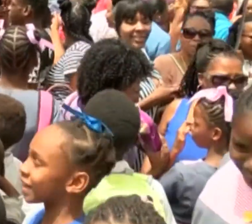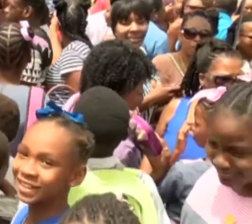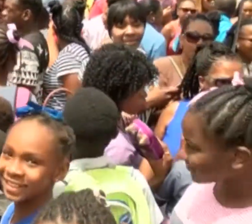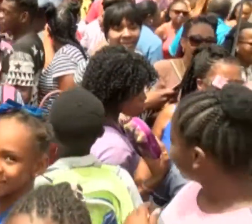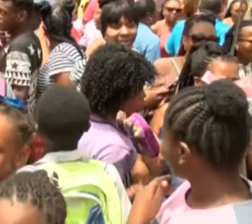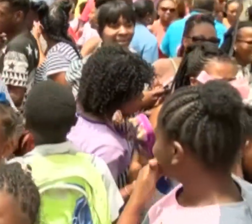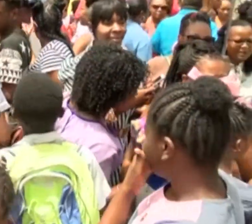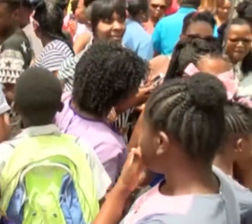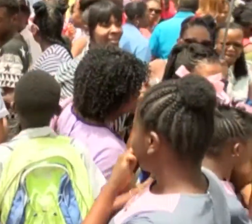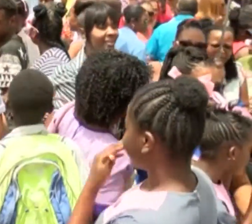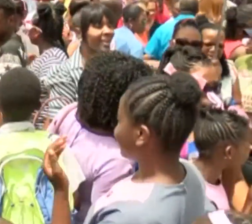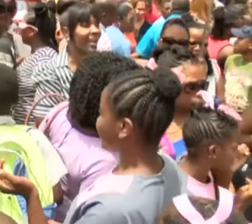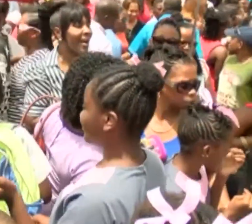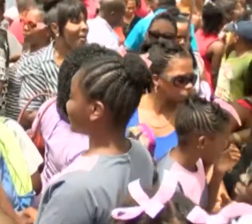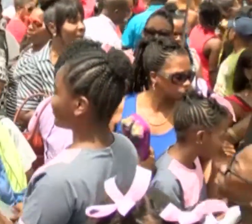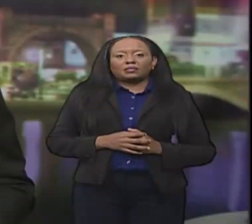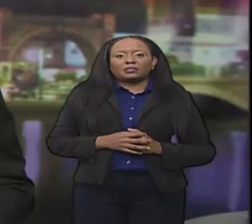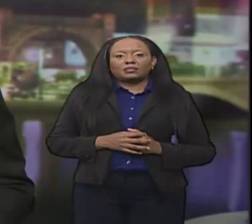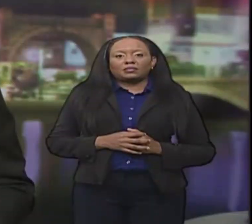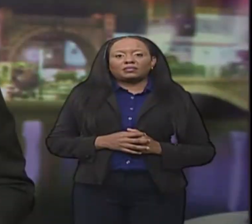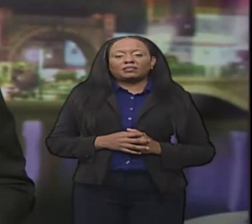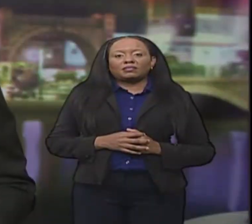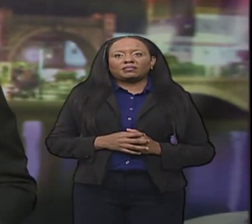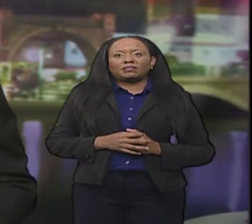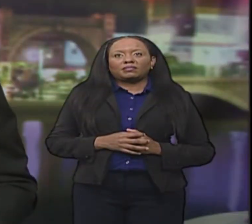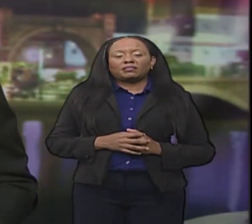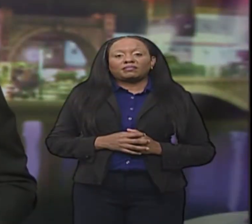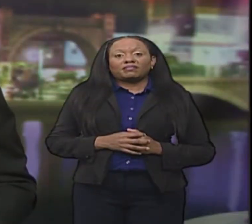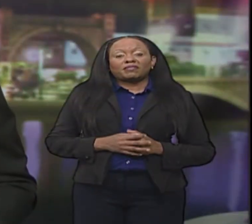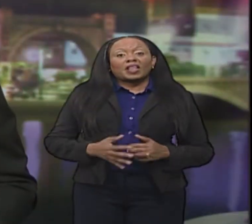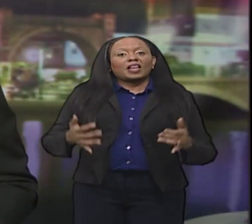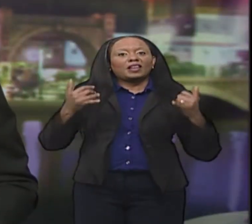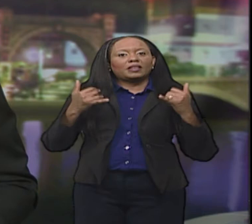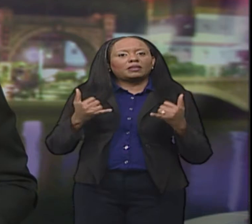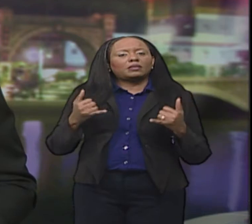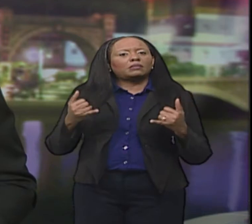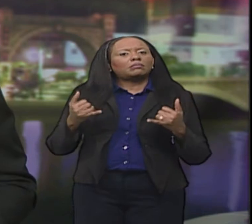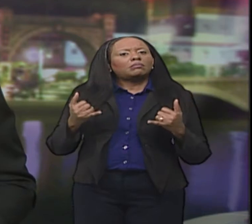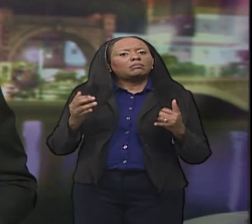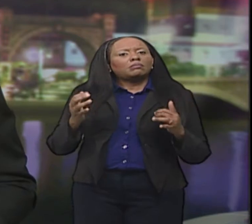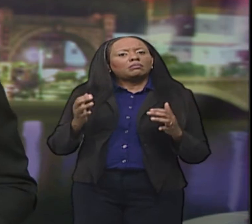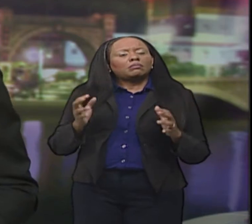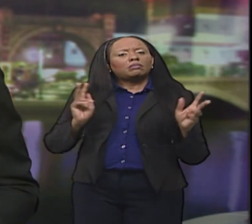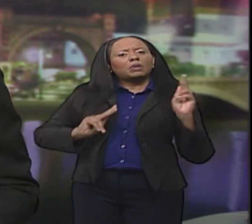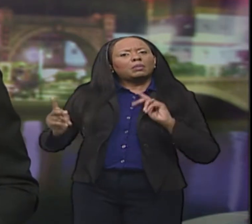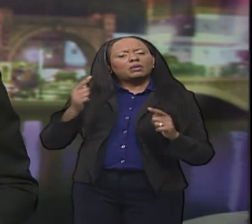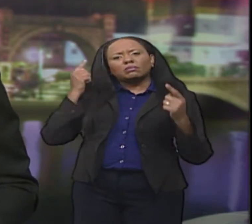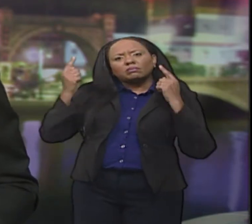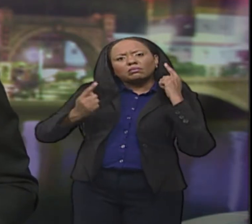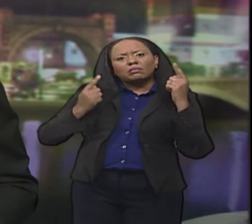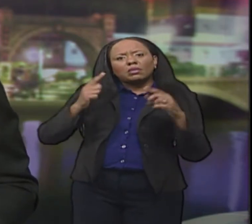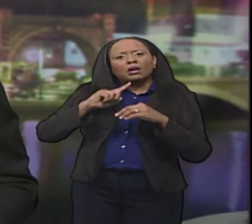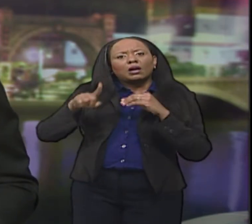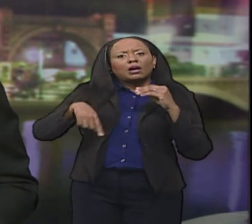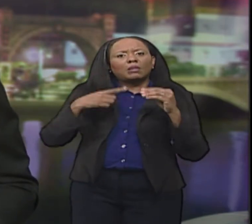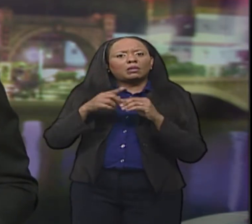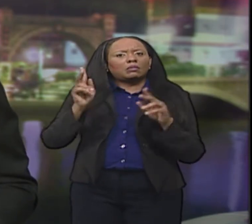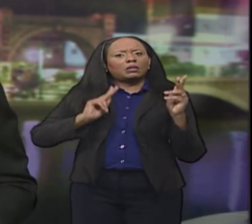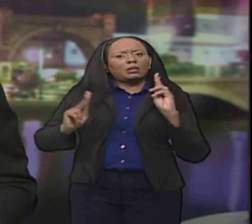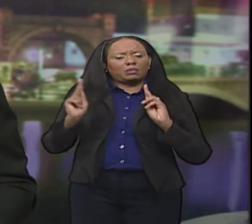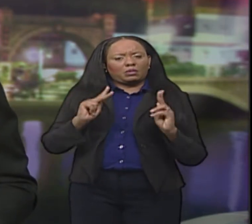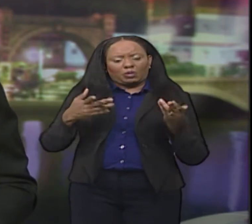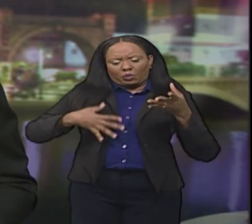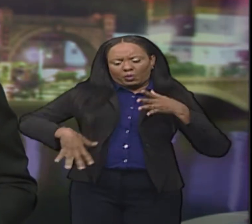Sharika Griffith, CBC News. Thanks, Sharika. Well, in other news, there's concern tonight about the impact the wearing of